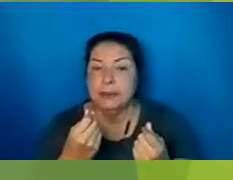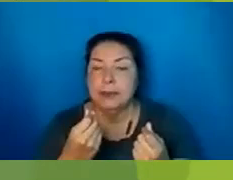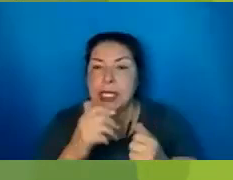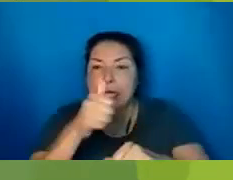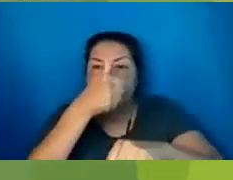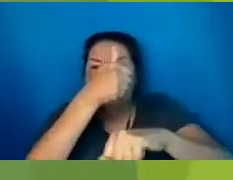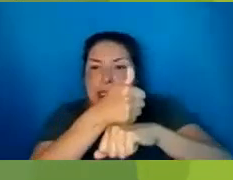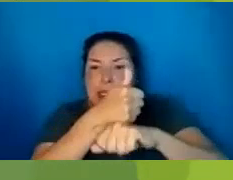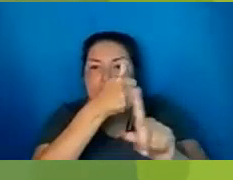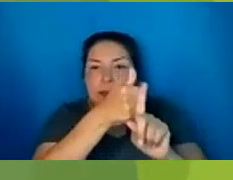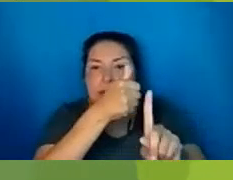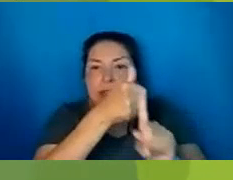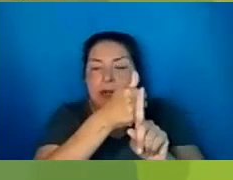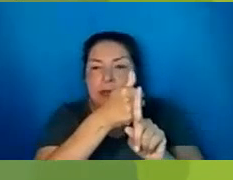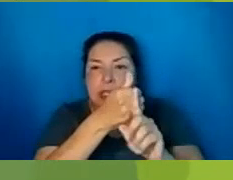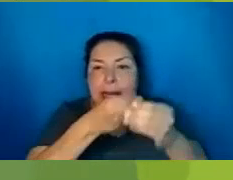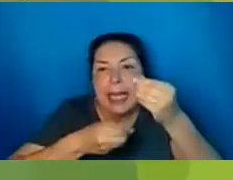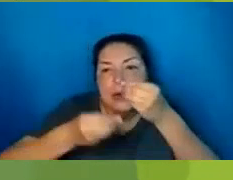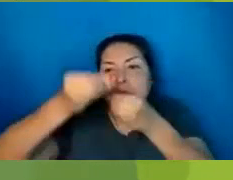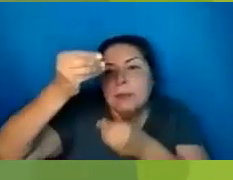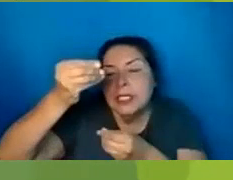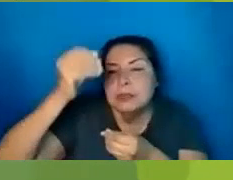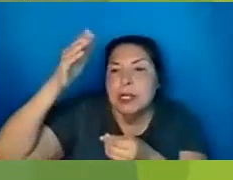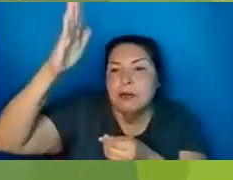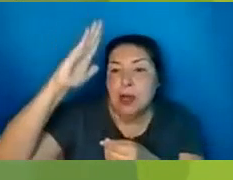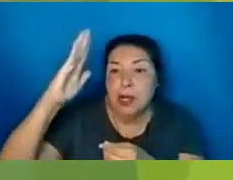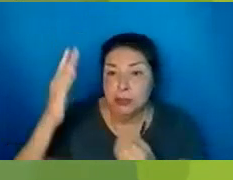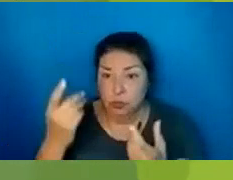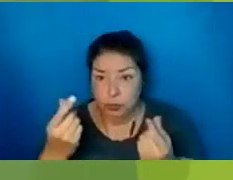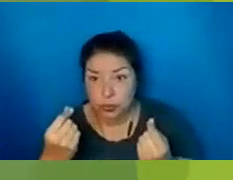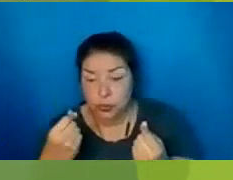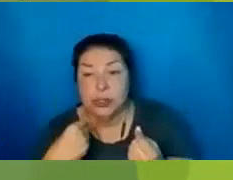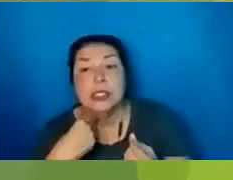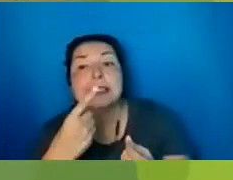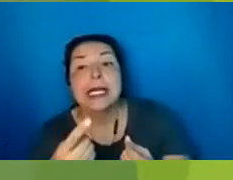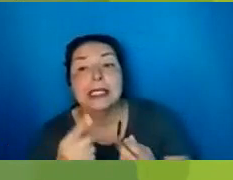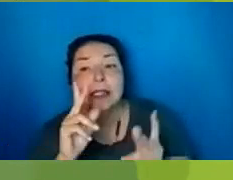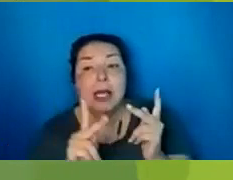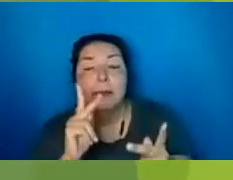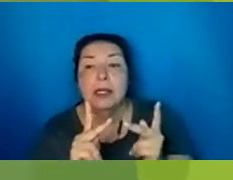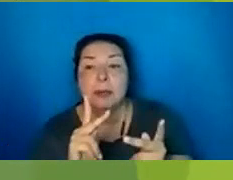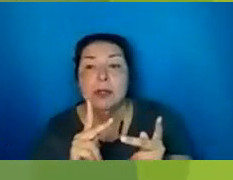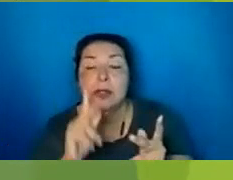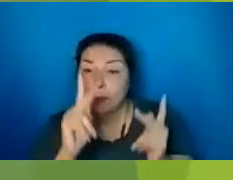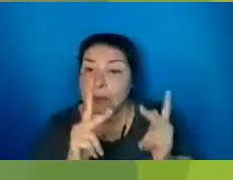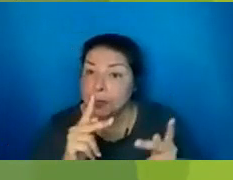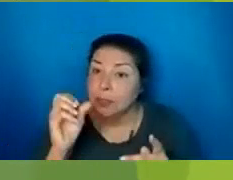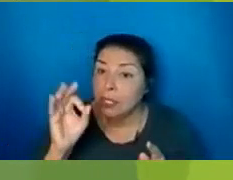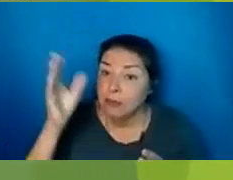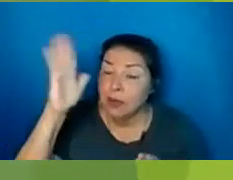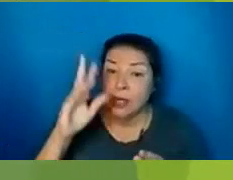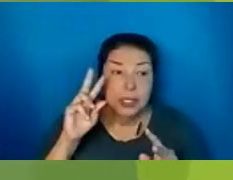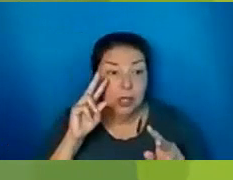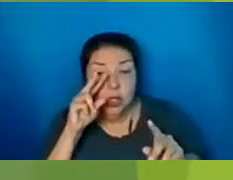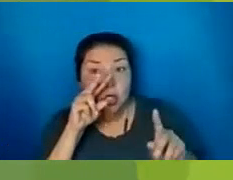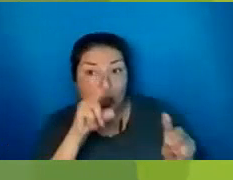in the place of God. And they're telling the people of God who are looking to them